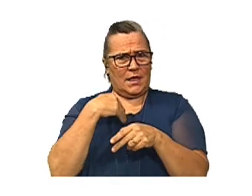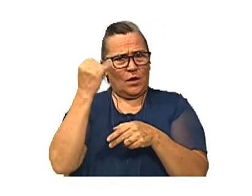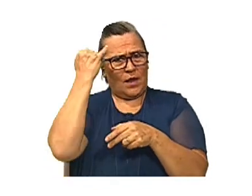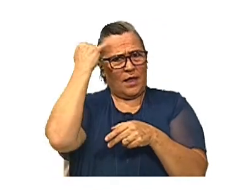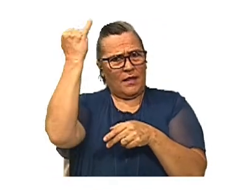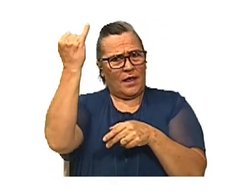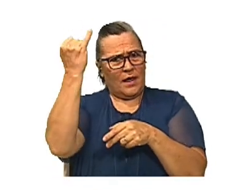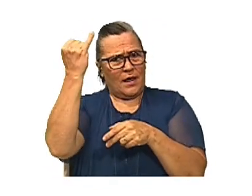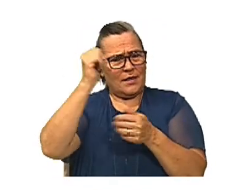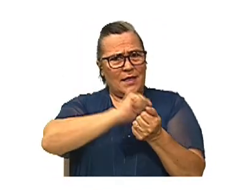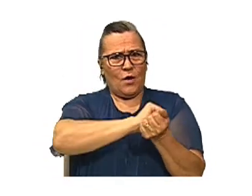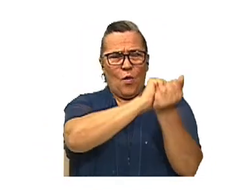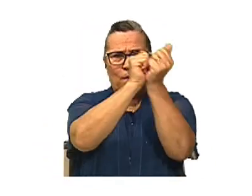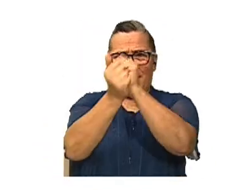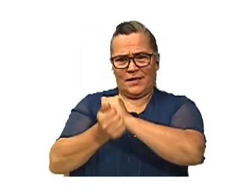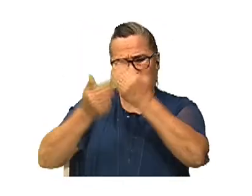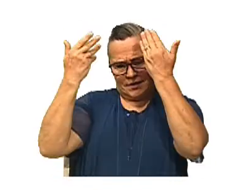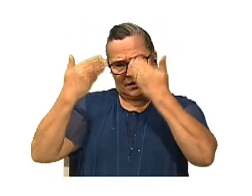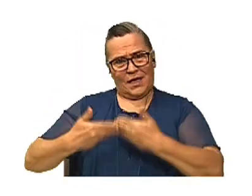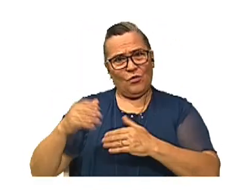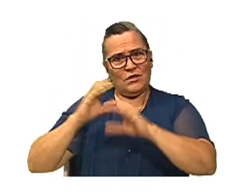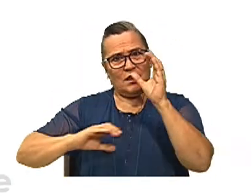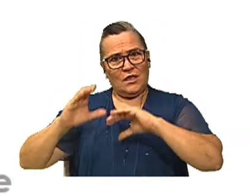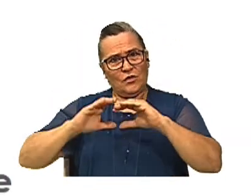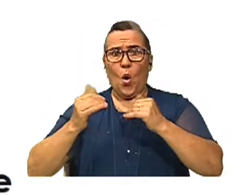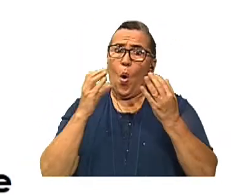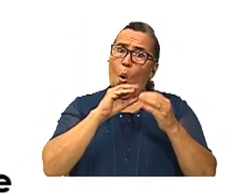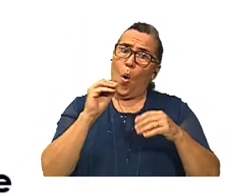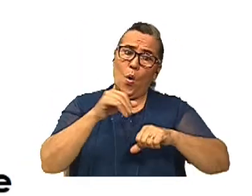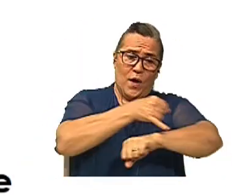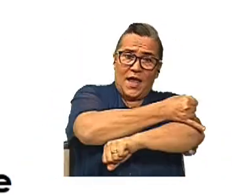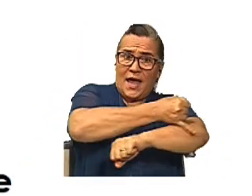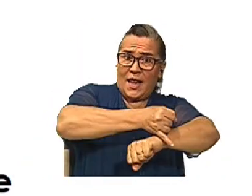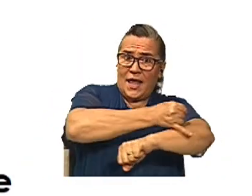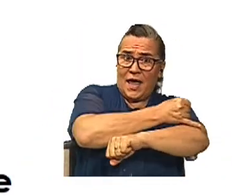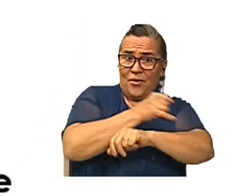a scientist or an engineer?